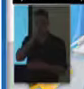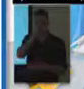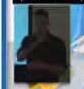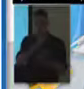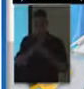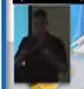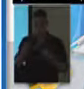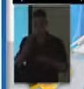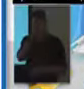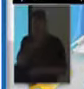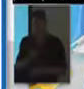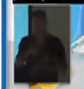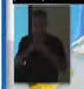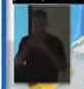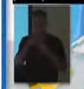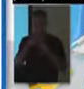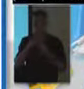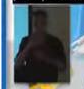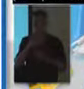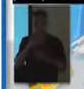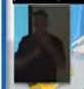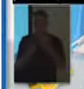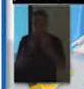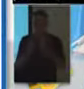main needs of a person